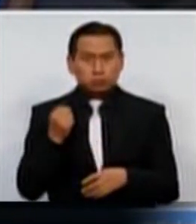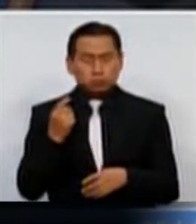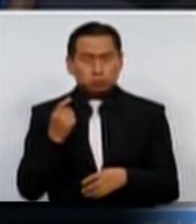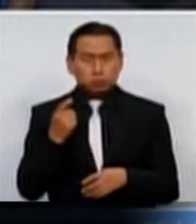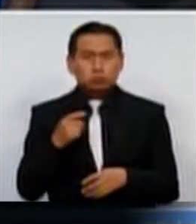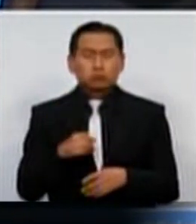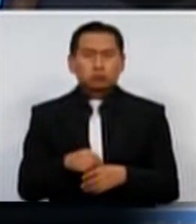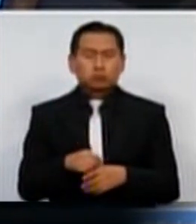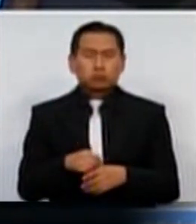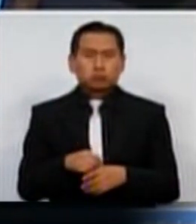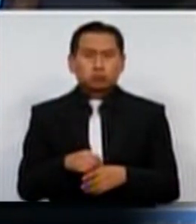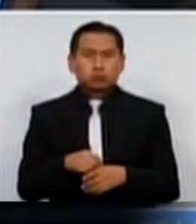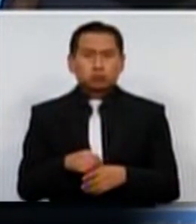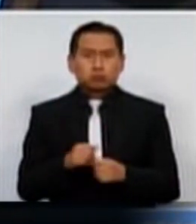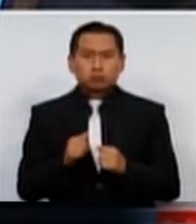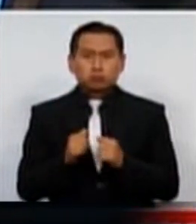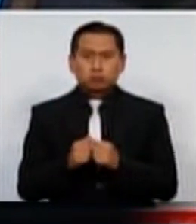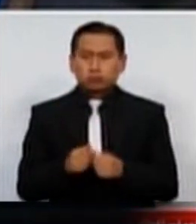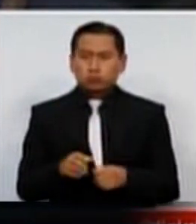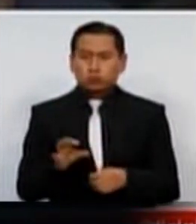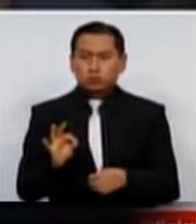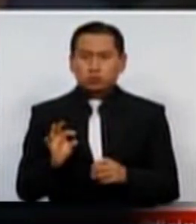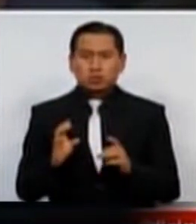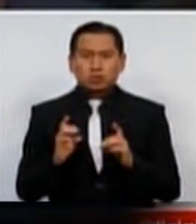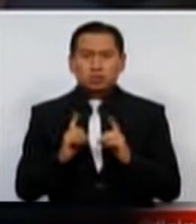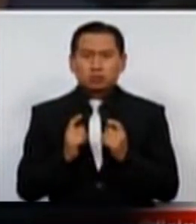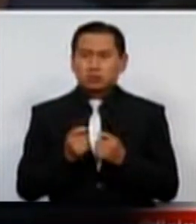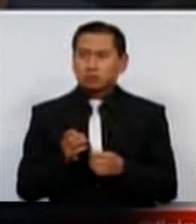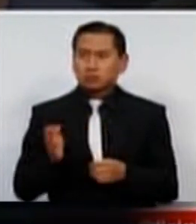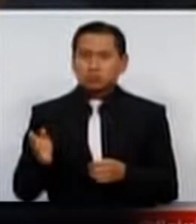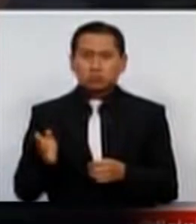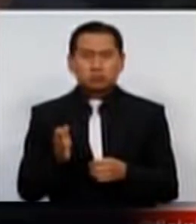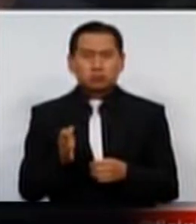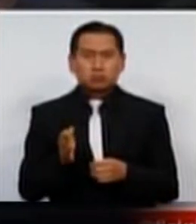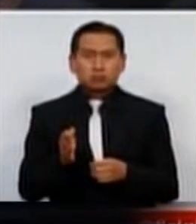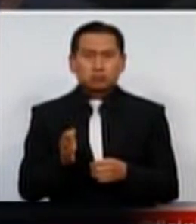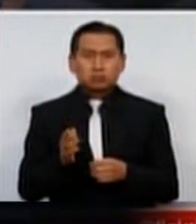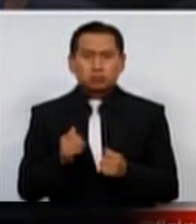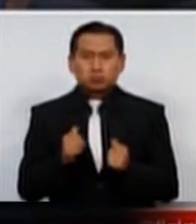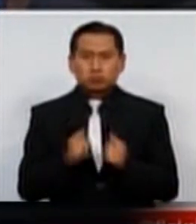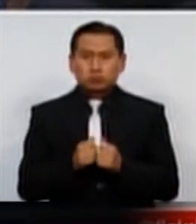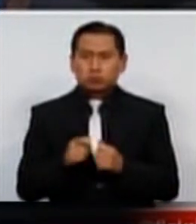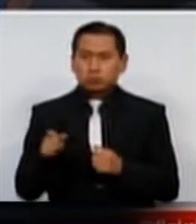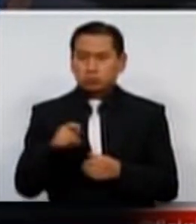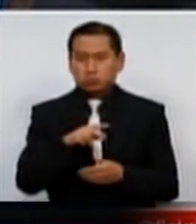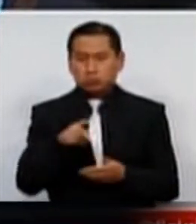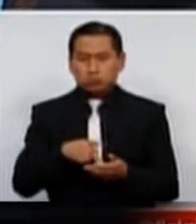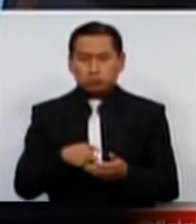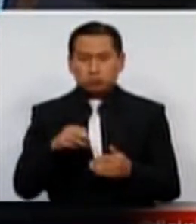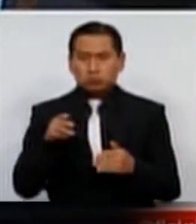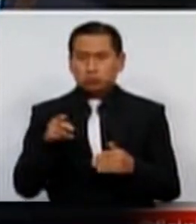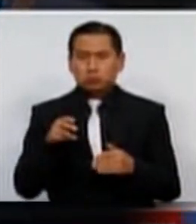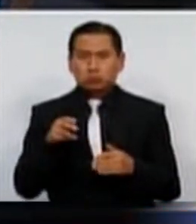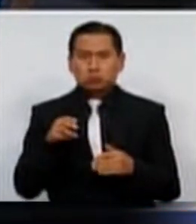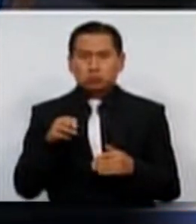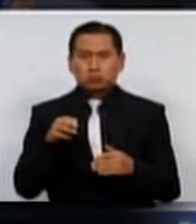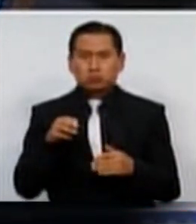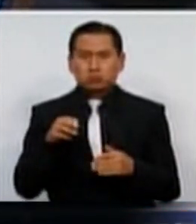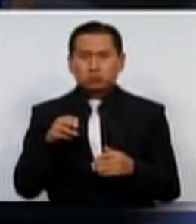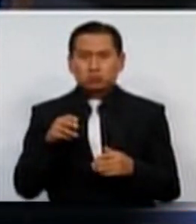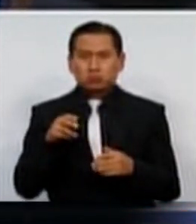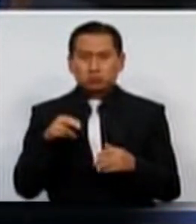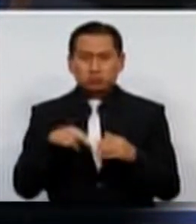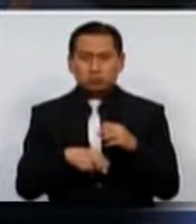necessities that we have understood while walking through the 9 departments and going through all